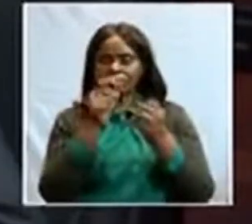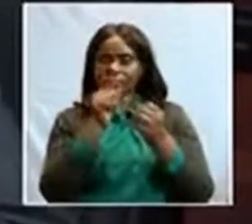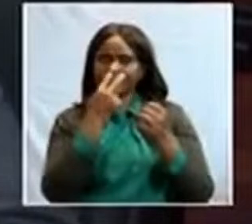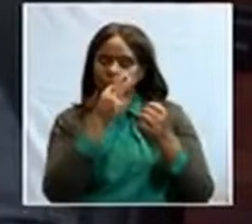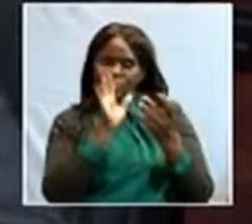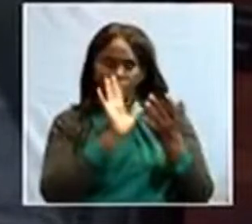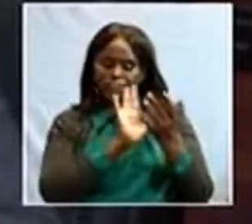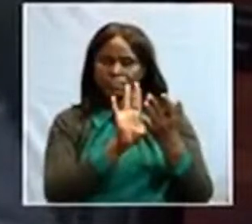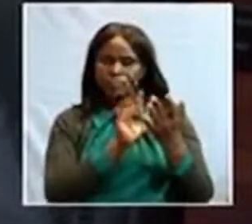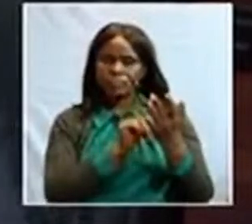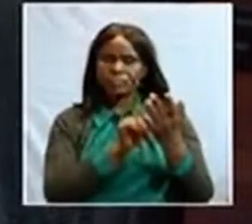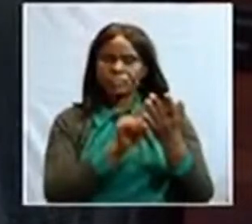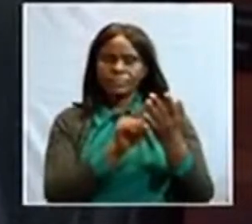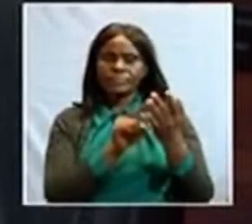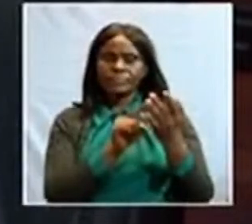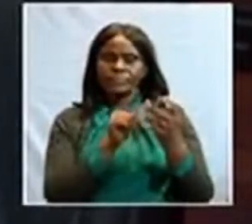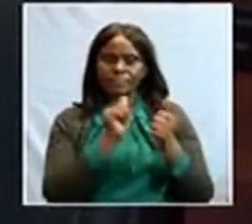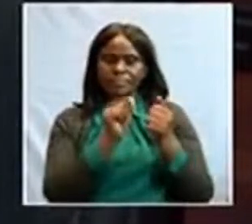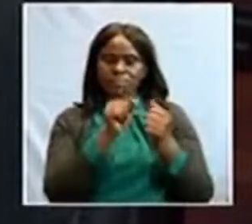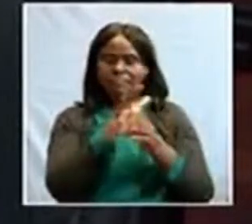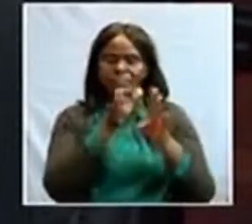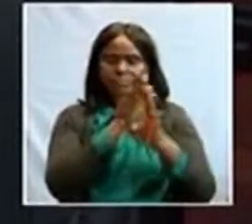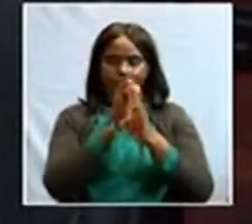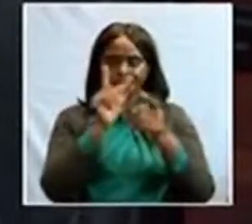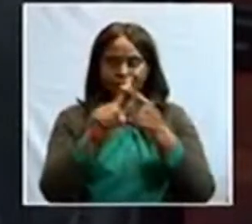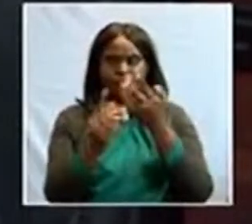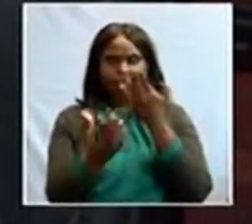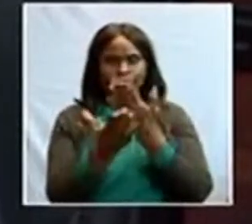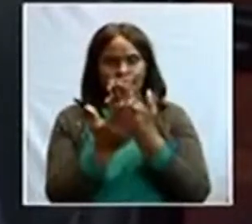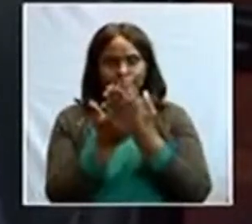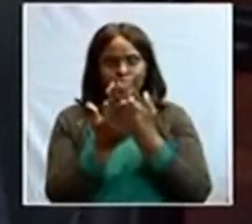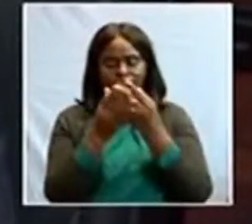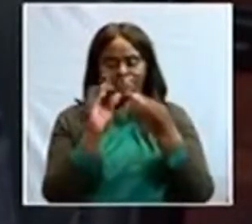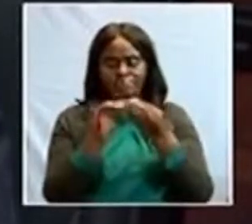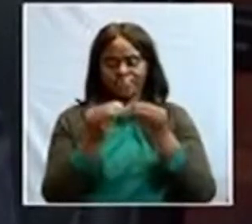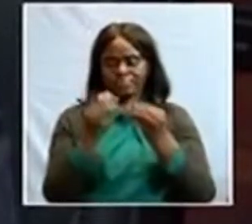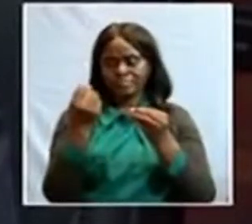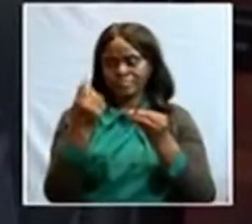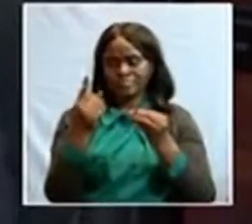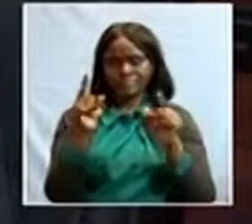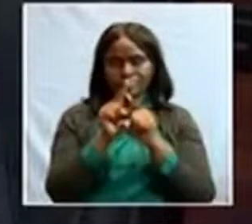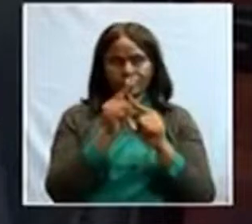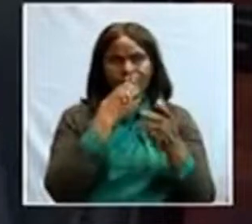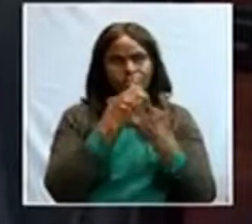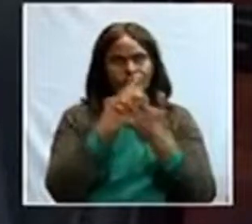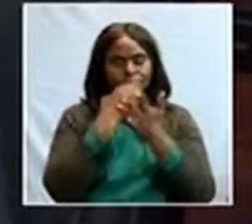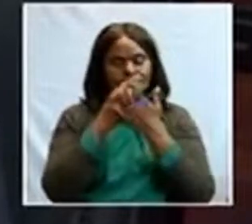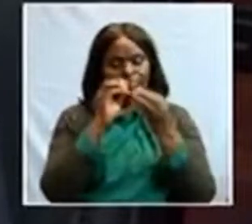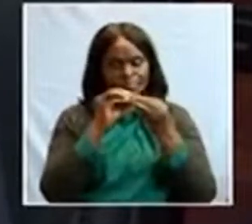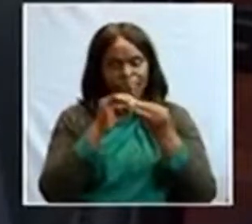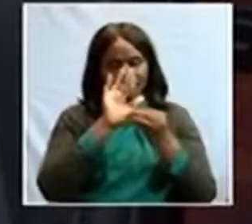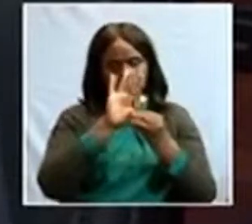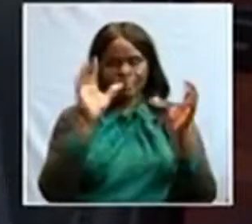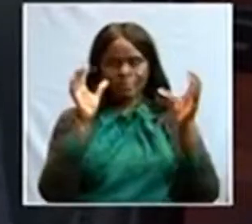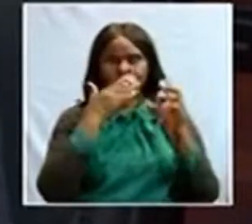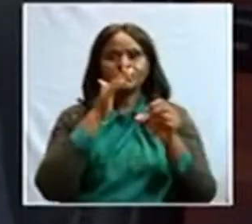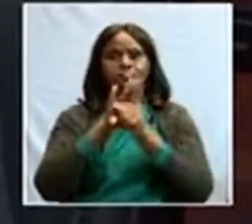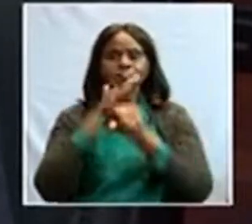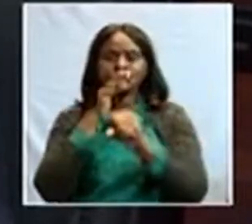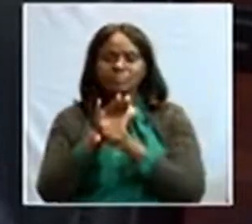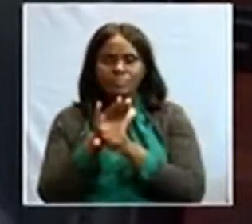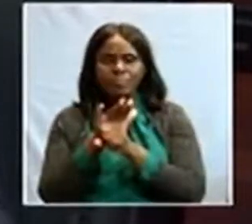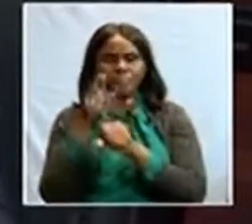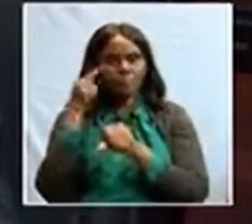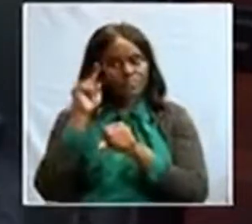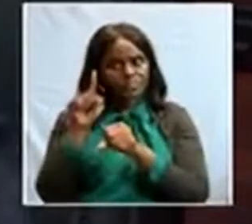your evidence. Was you have referred us to appendix number 11 as evidence of the commitment